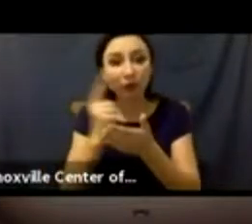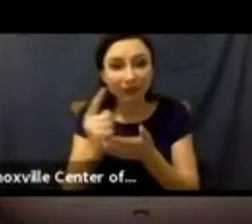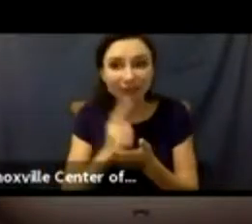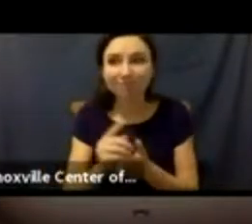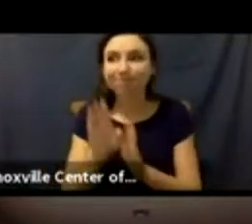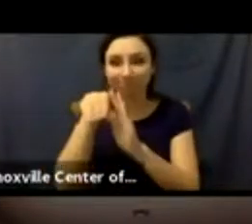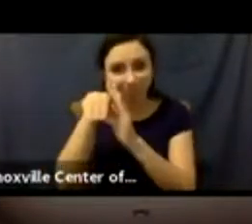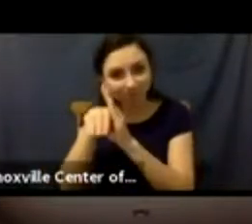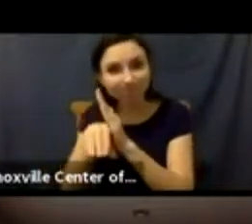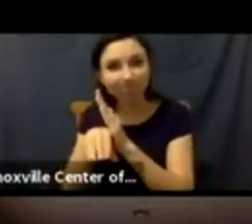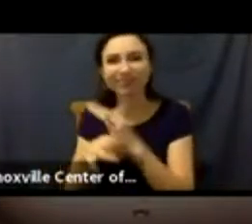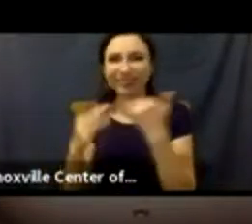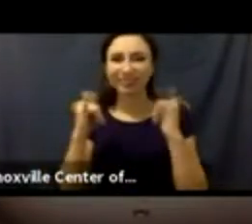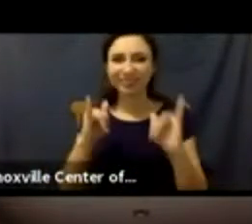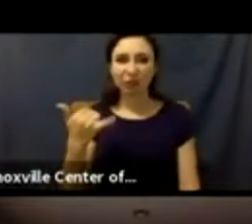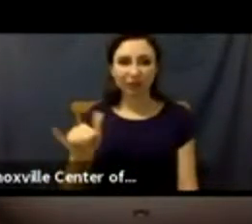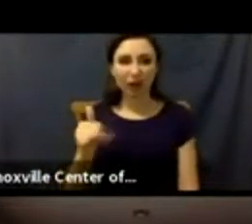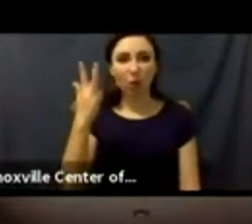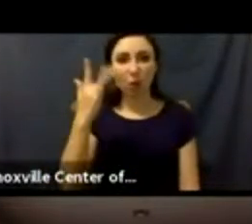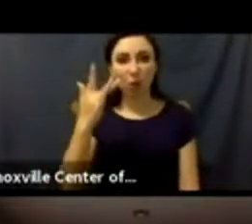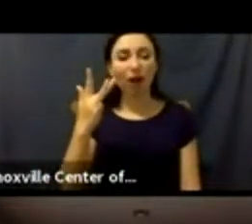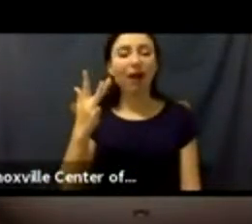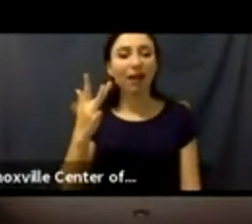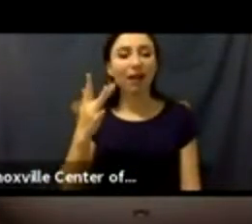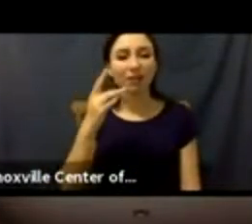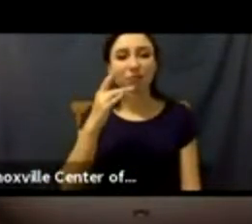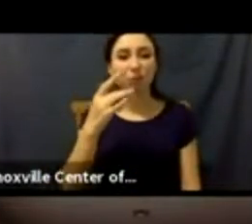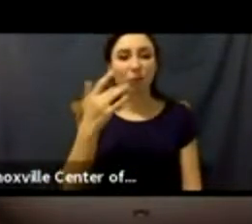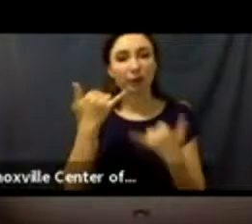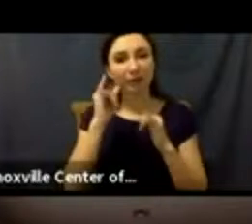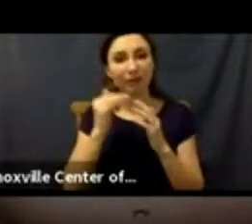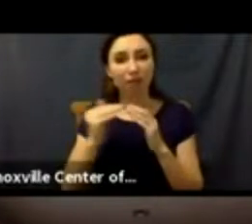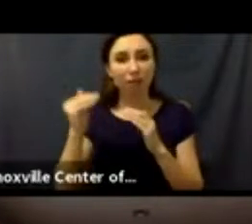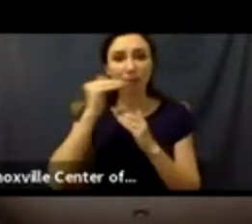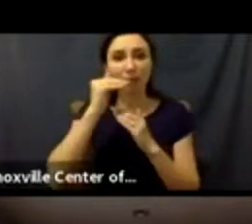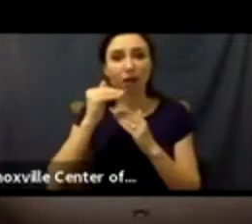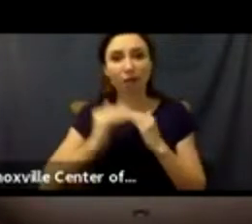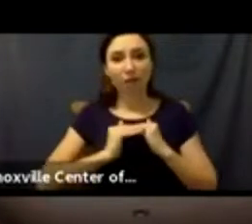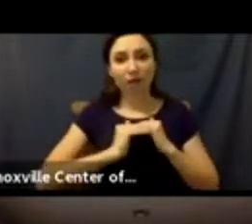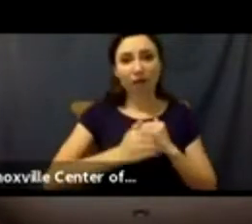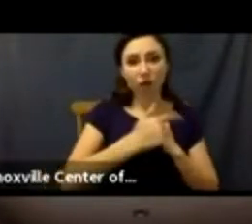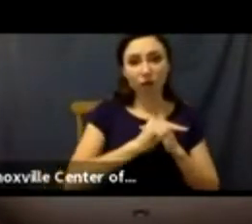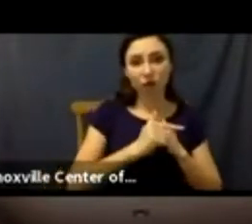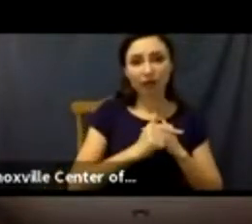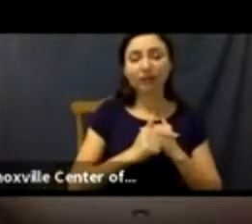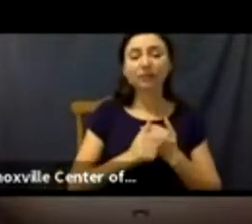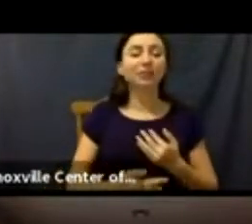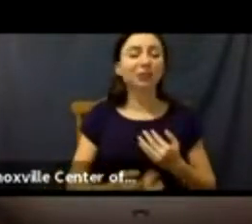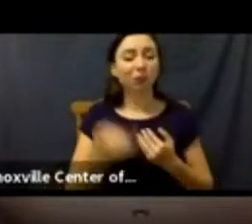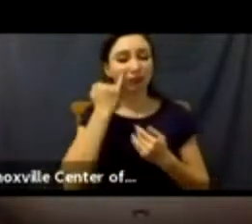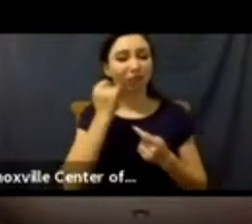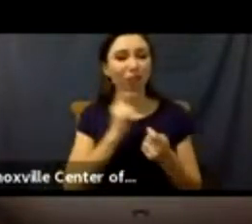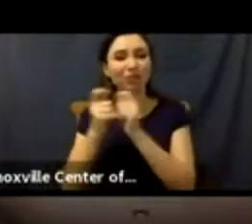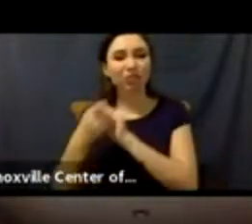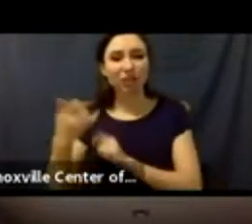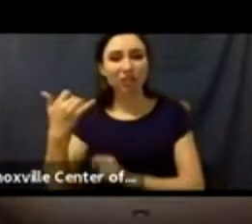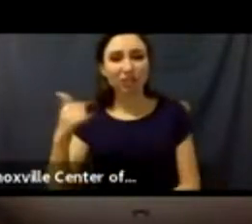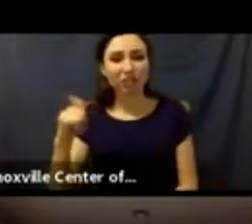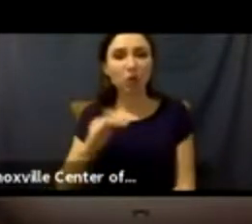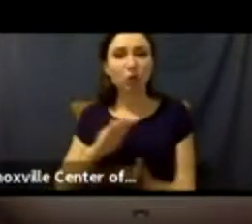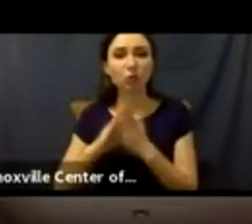we had initially transitioned from green to yellow. So the idea of breaking yellow down says